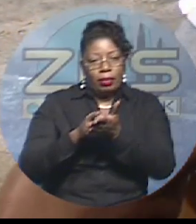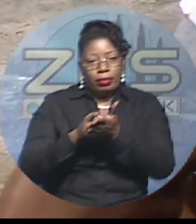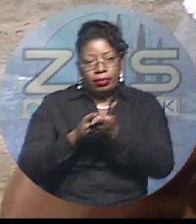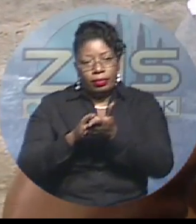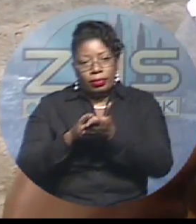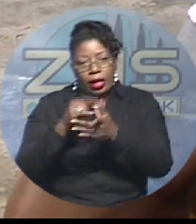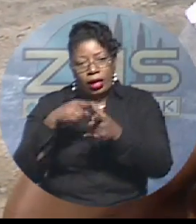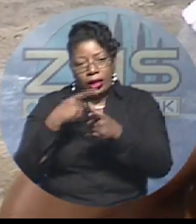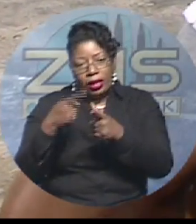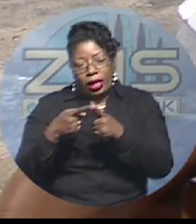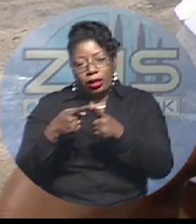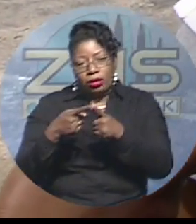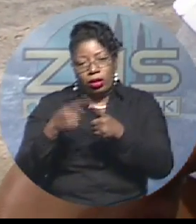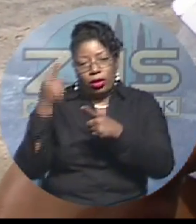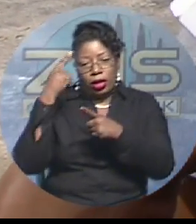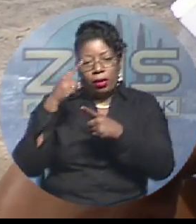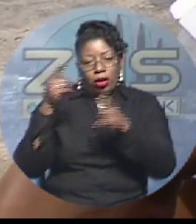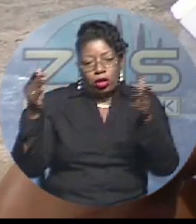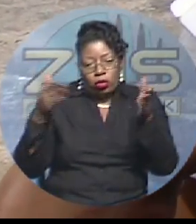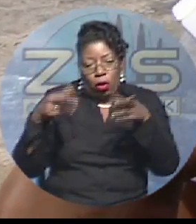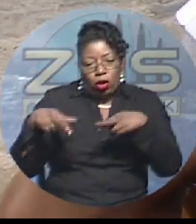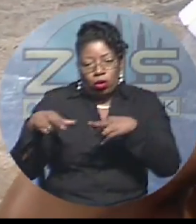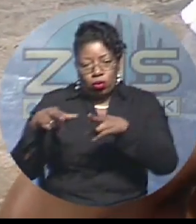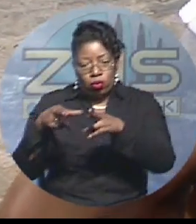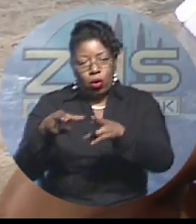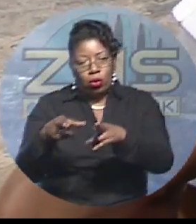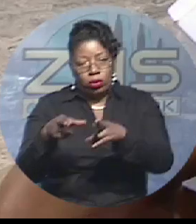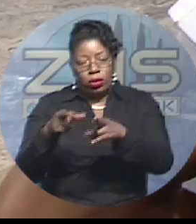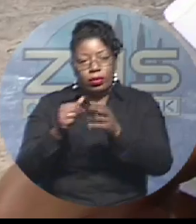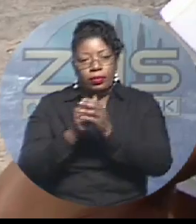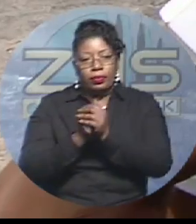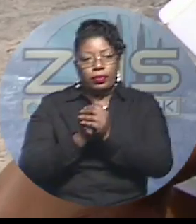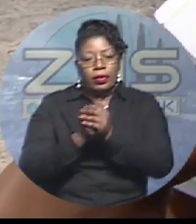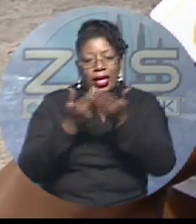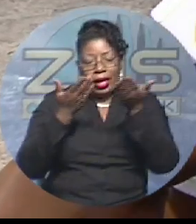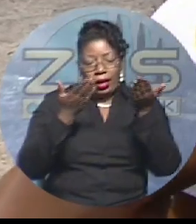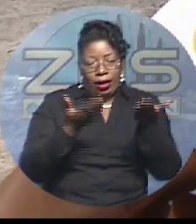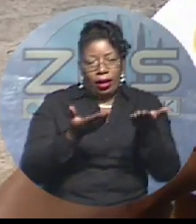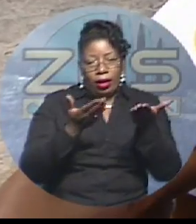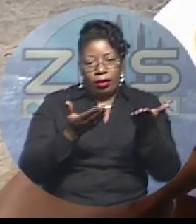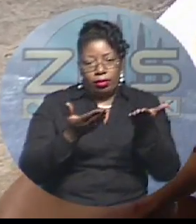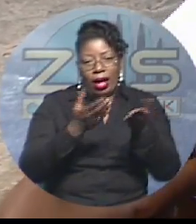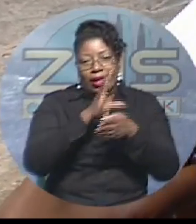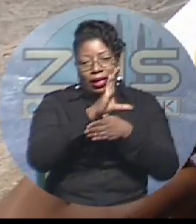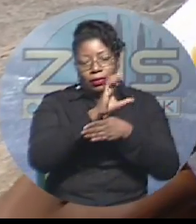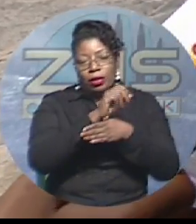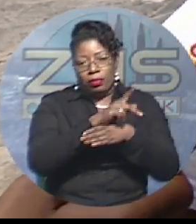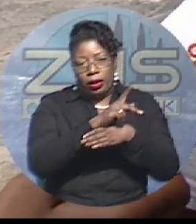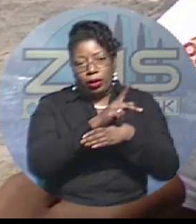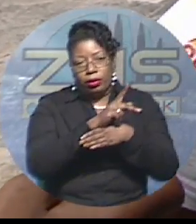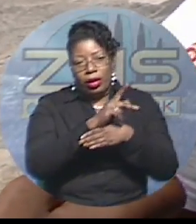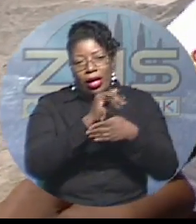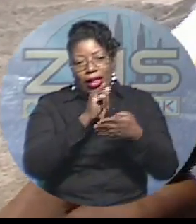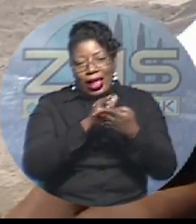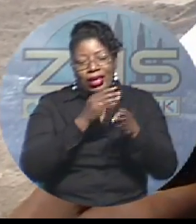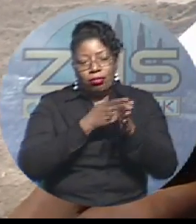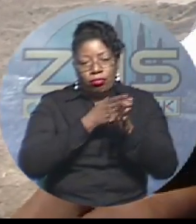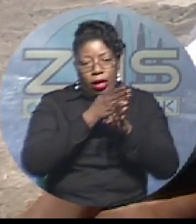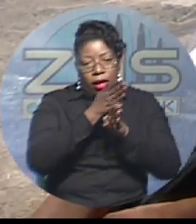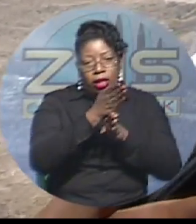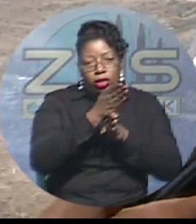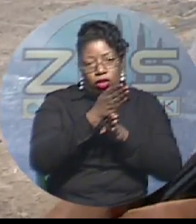then we think of the smaller roads as the distribution line. Well, here at Clifton Pier, that major